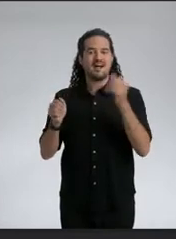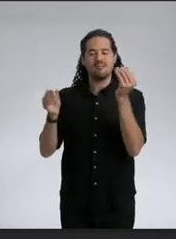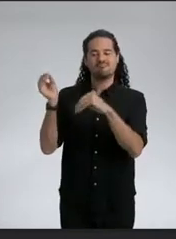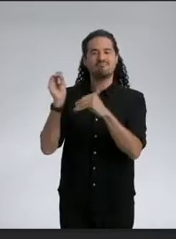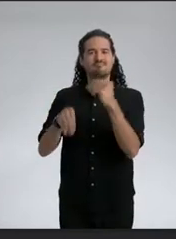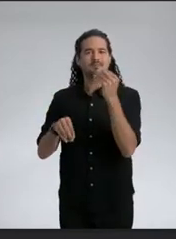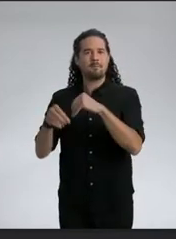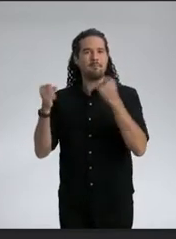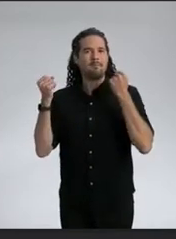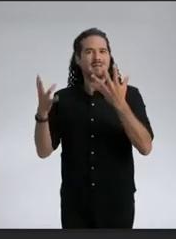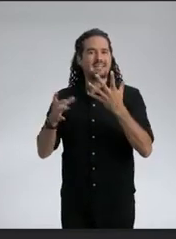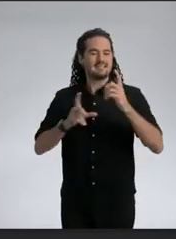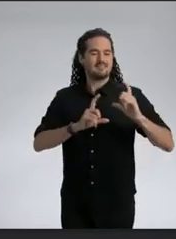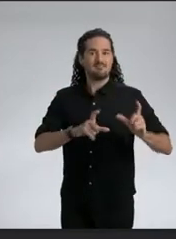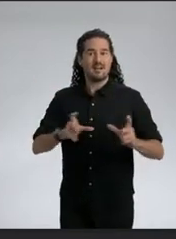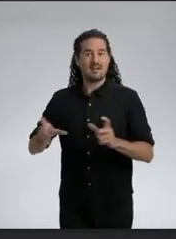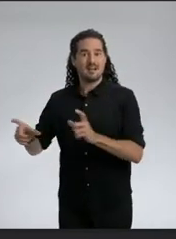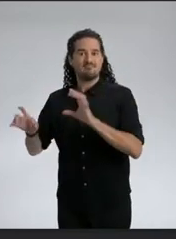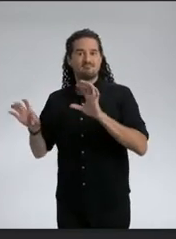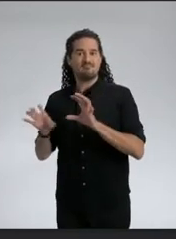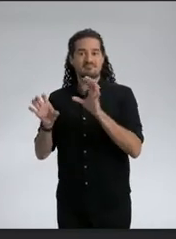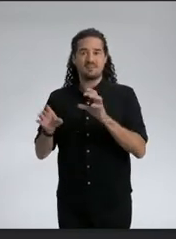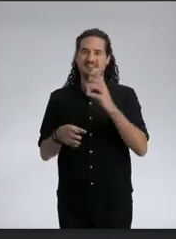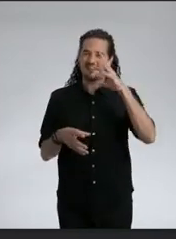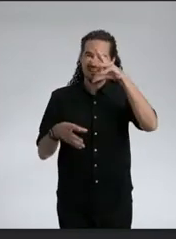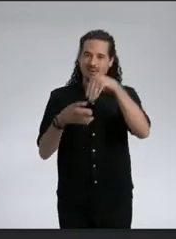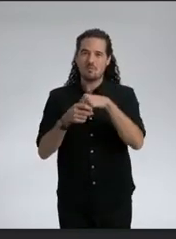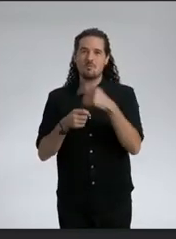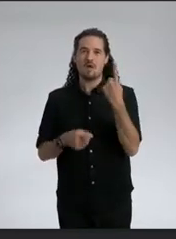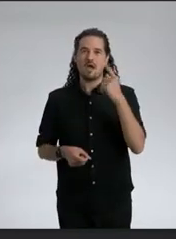recipes into the app clip. Let's check it out.